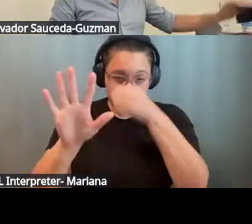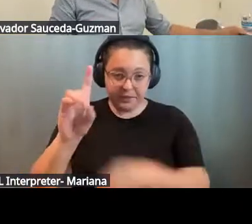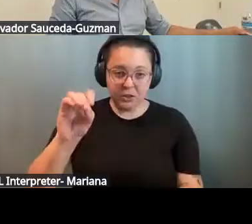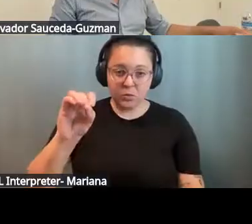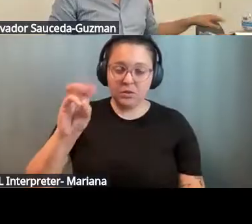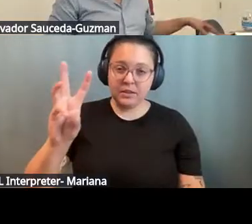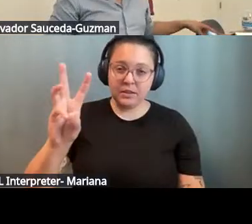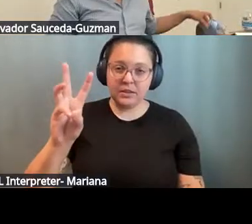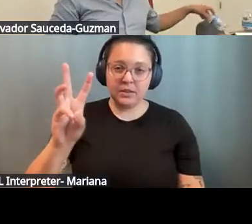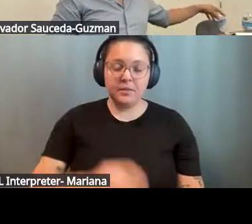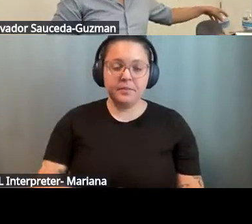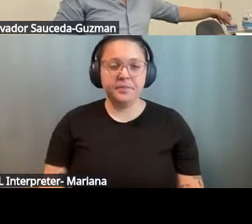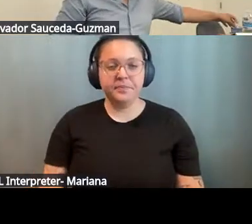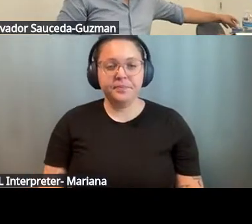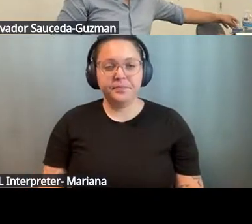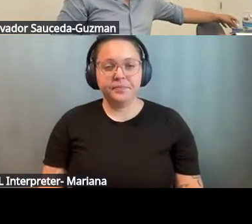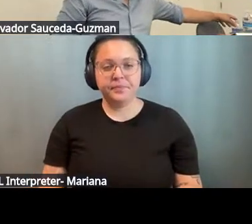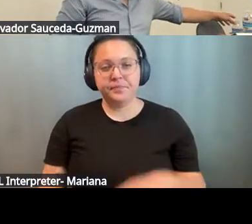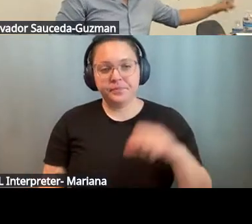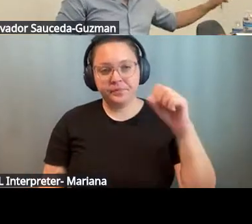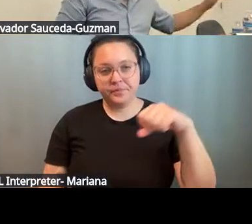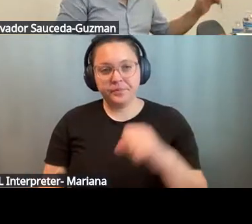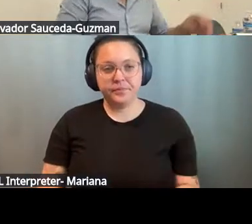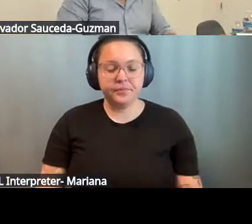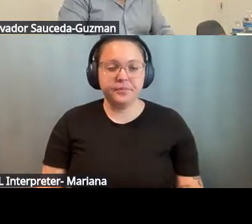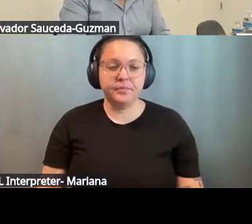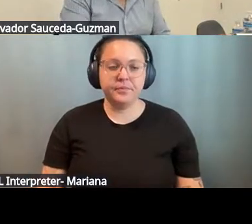5D06, Aye.